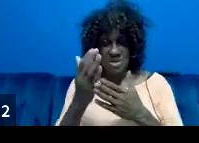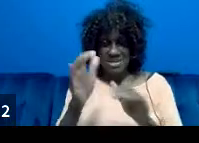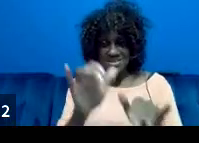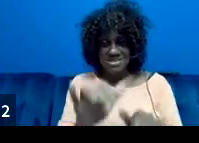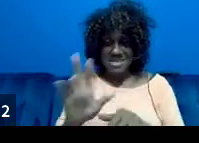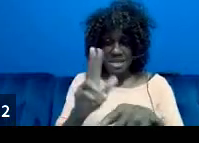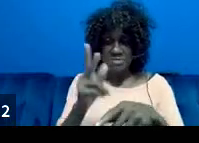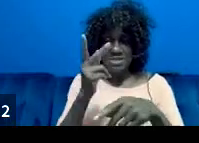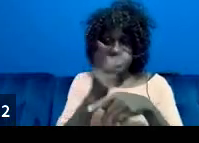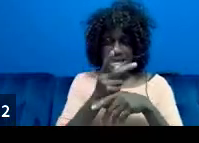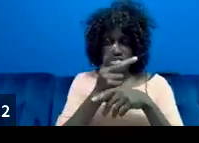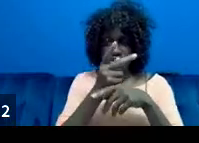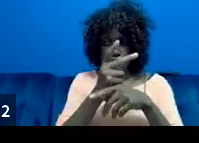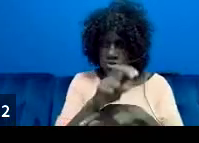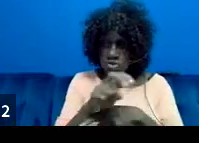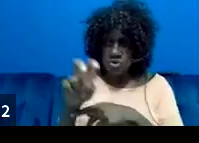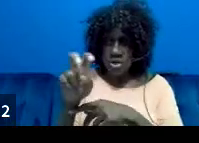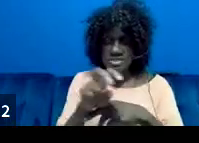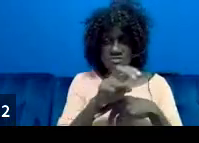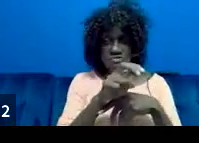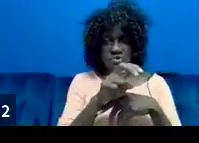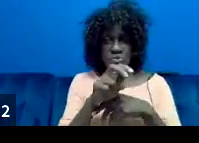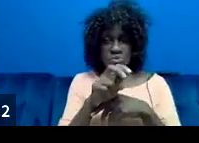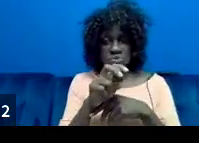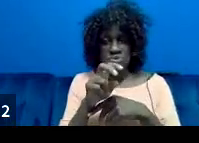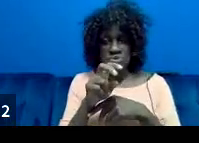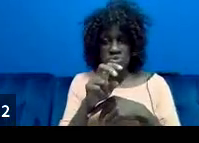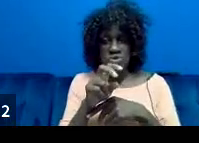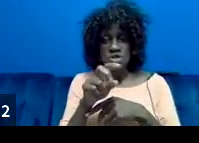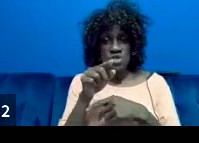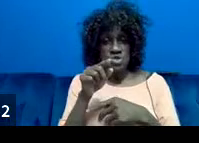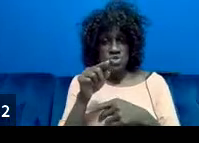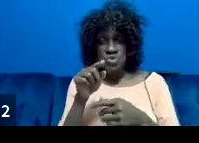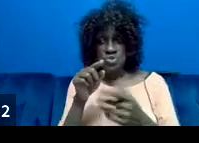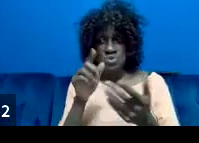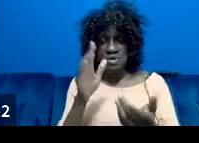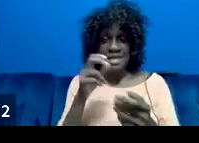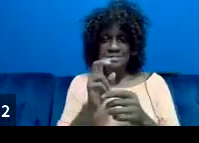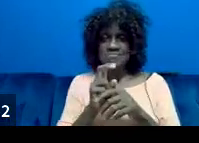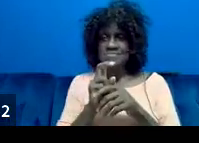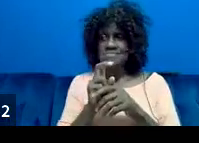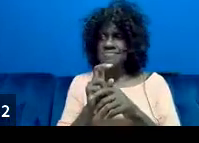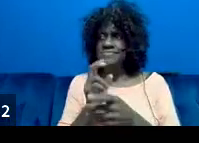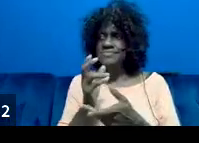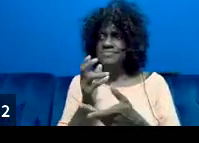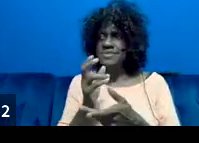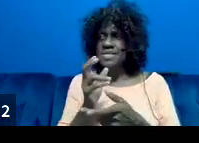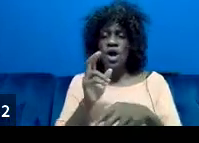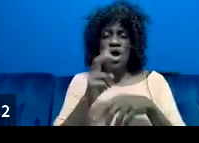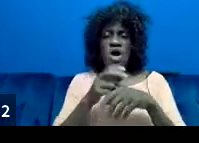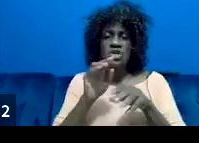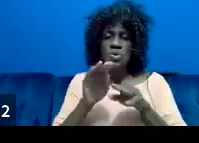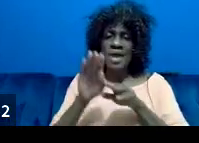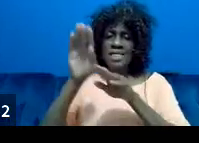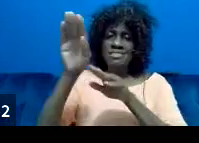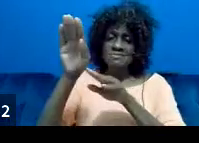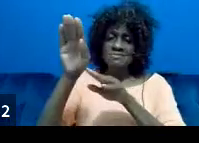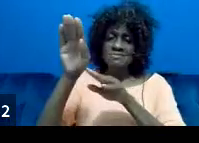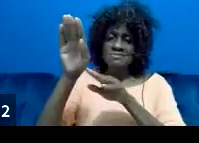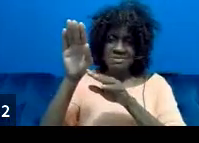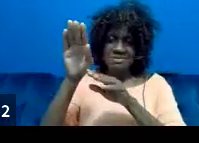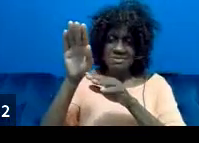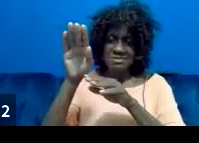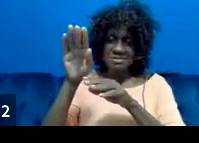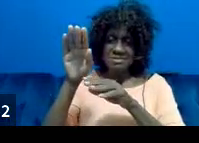of transfer platform that you would getting onto an elevated structure,